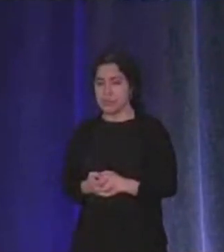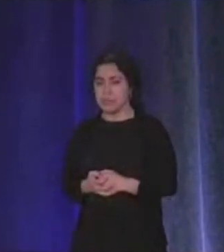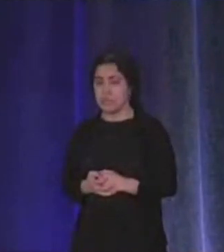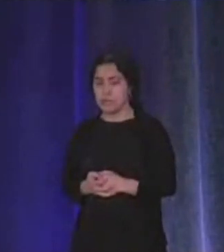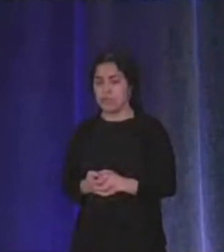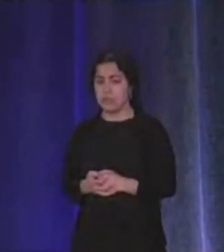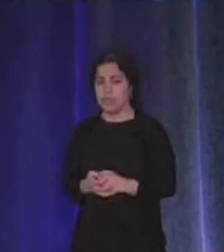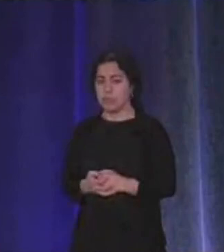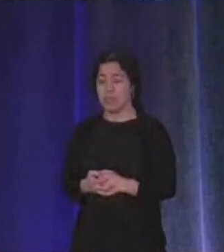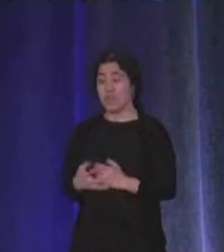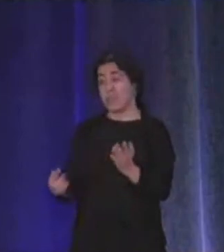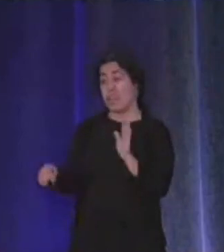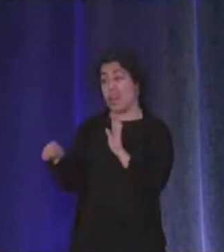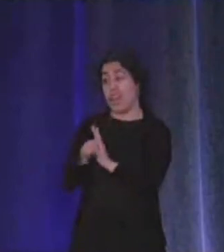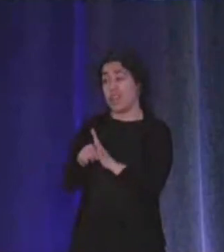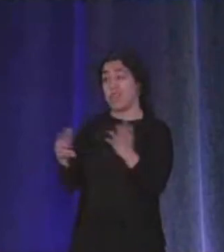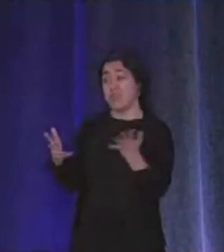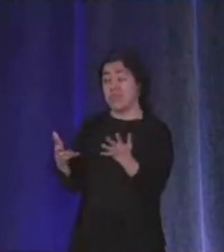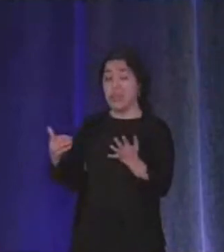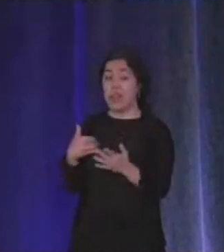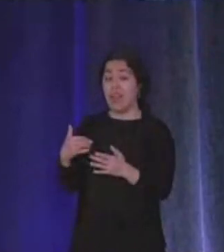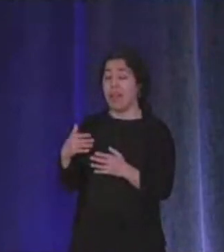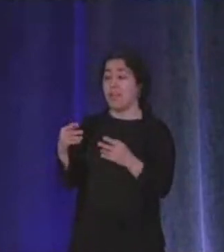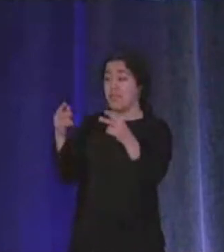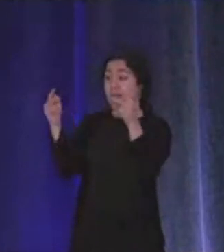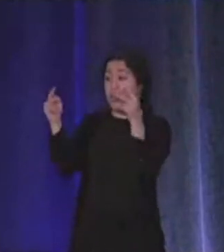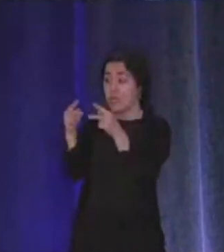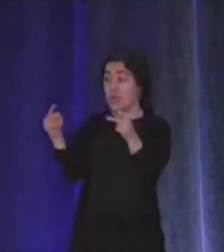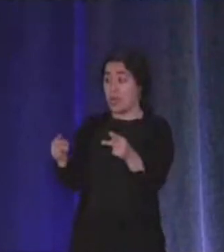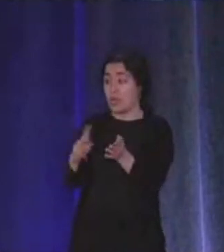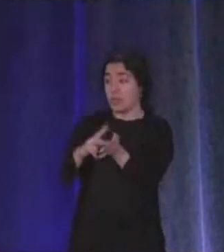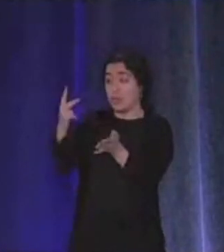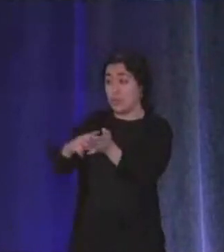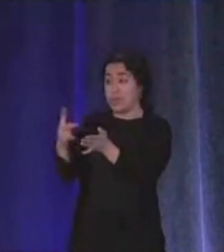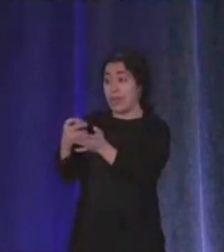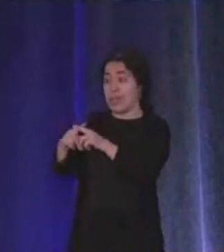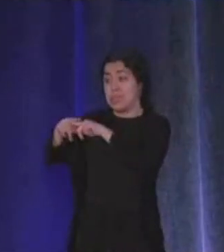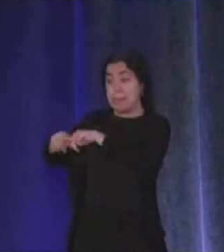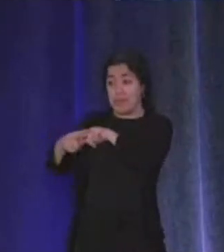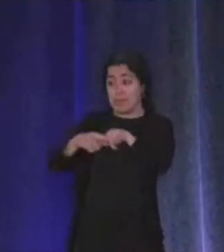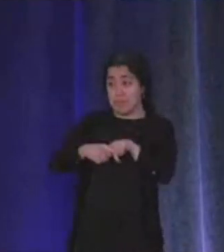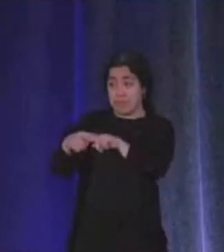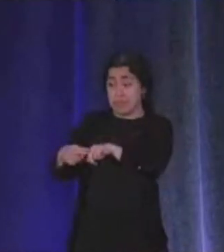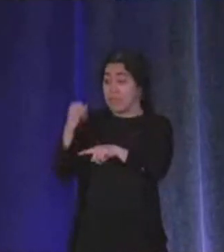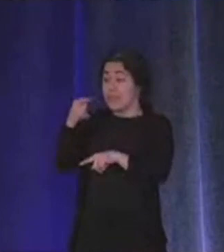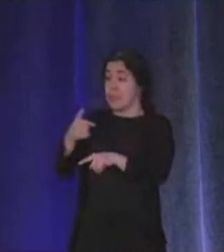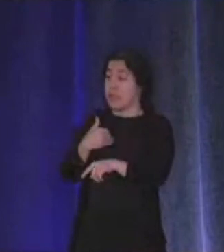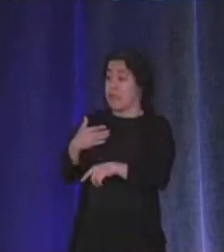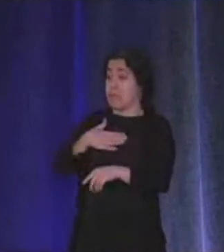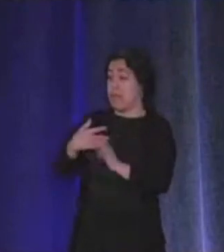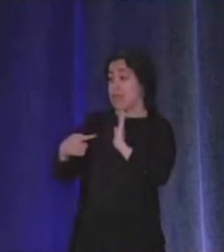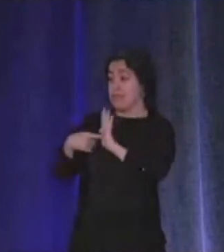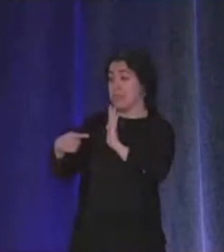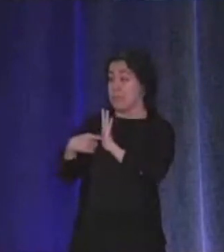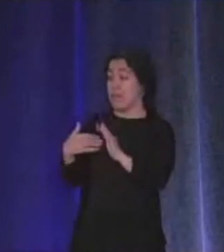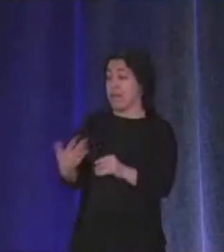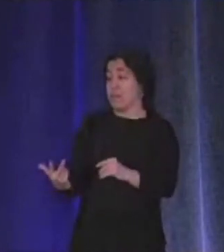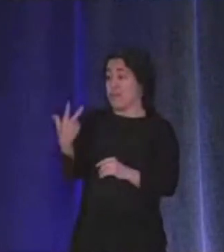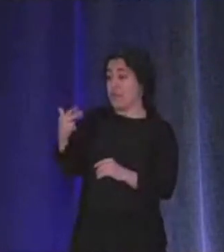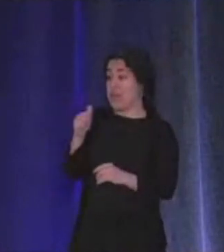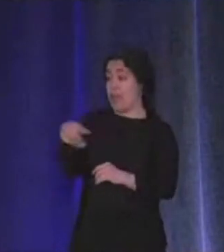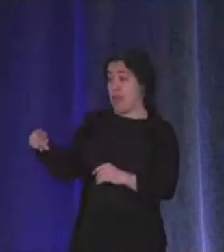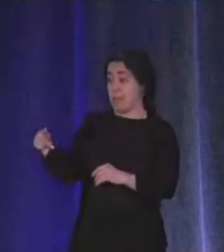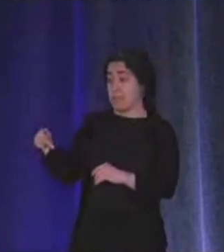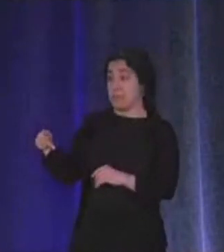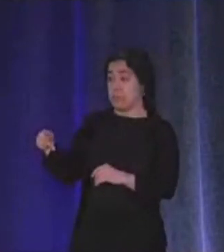Also, you can have like duplicated code and dependencies. If you have, like in my example, there were three apps.